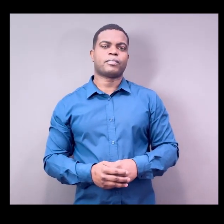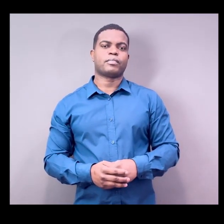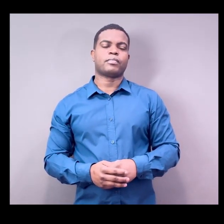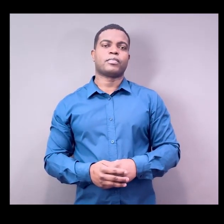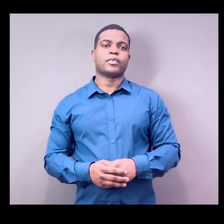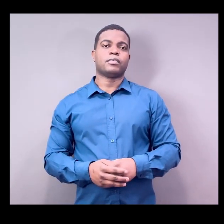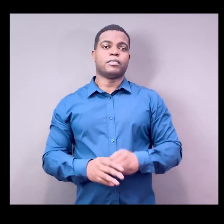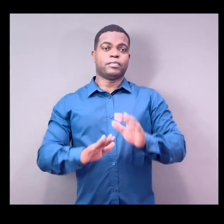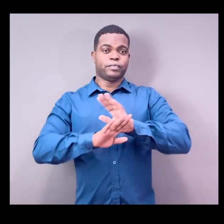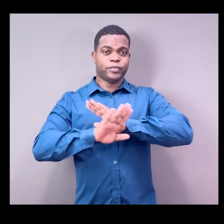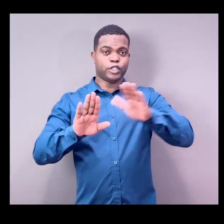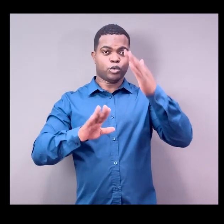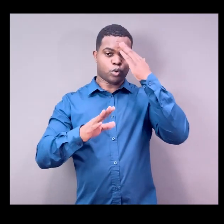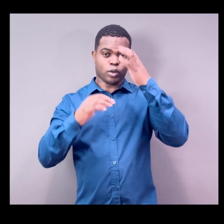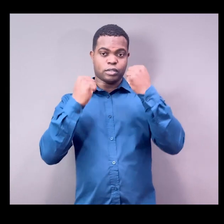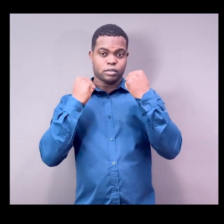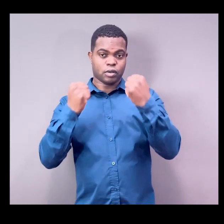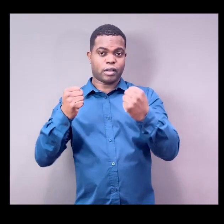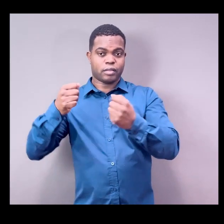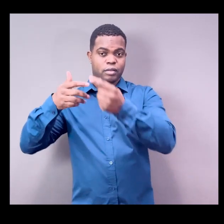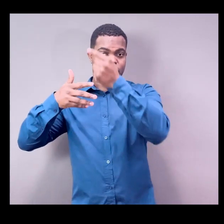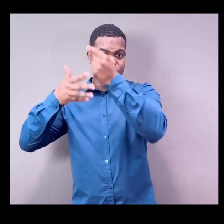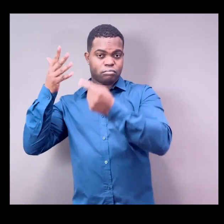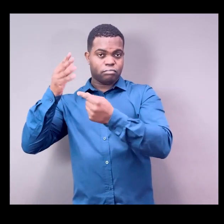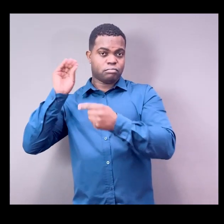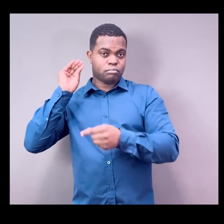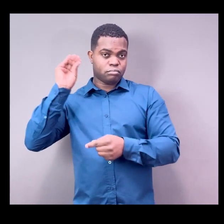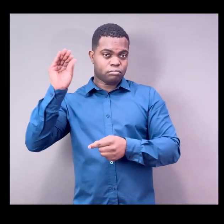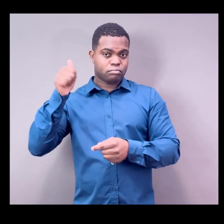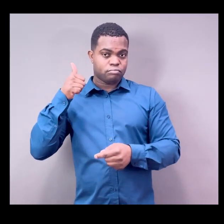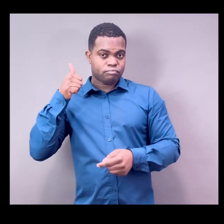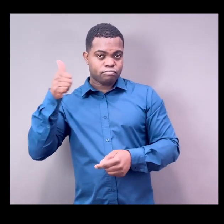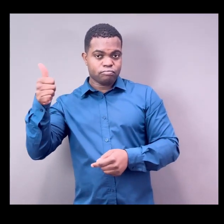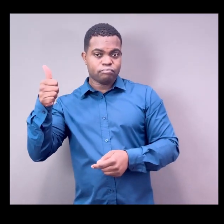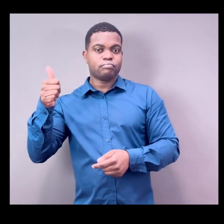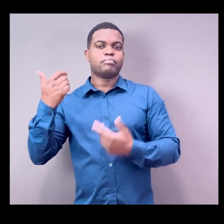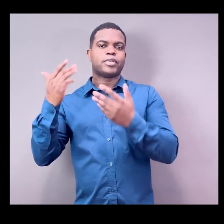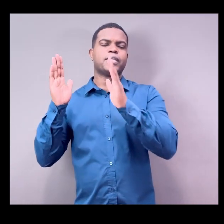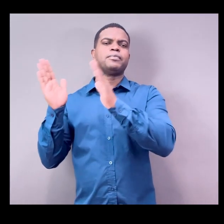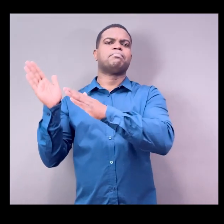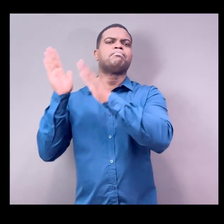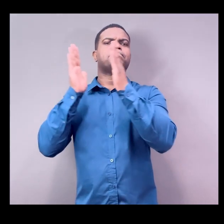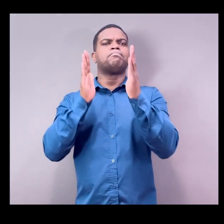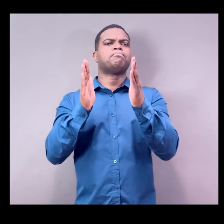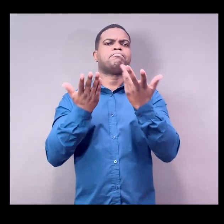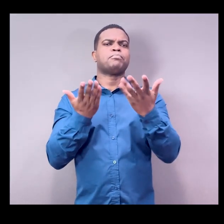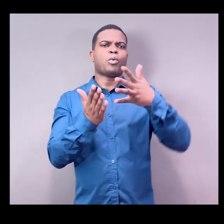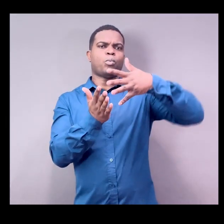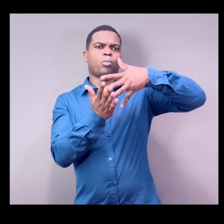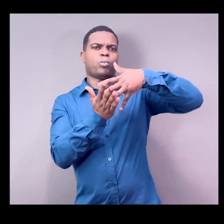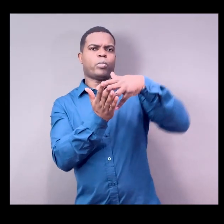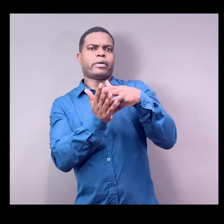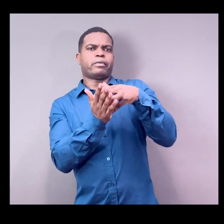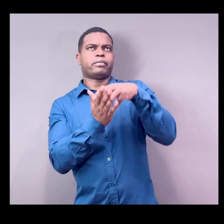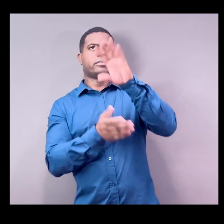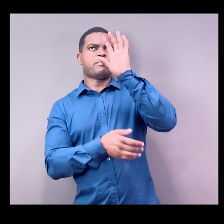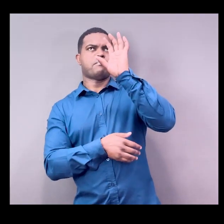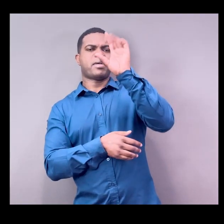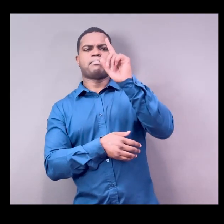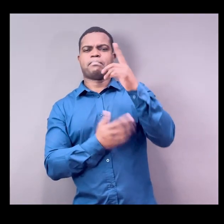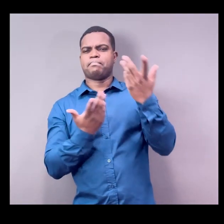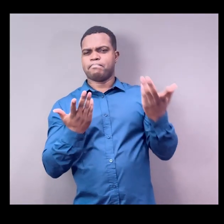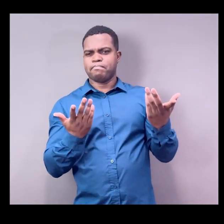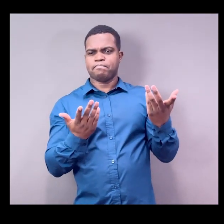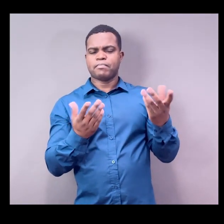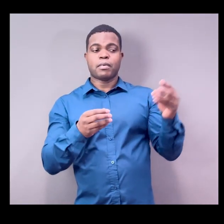under. Once you identify a strength, write it under where you have strength. Once you identify weakness, write it